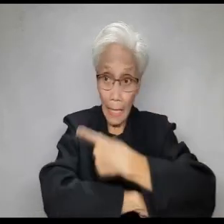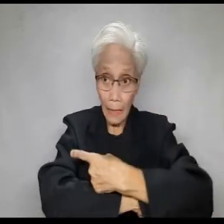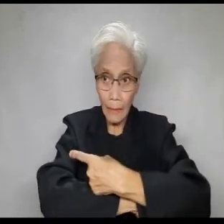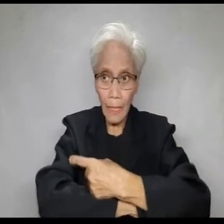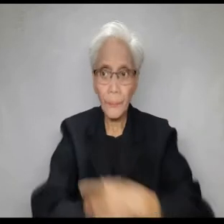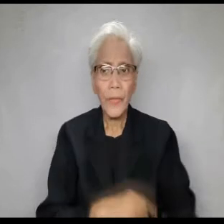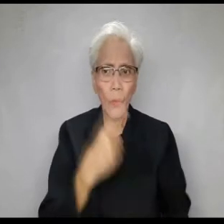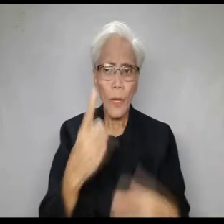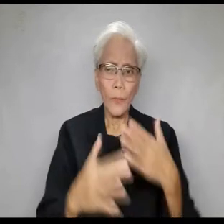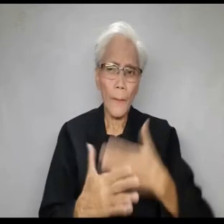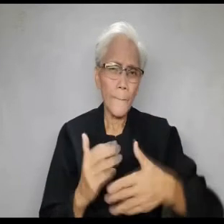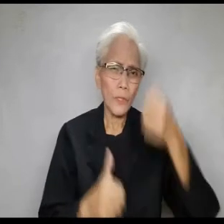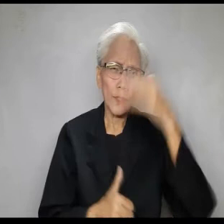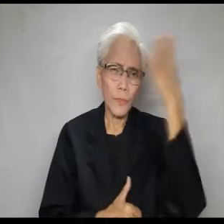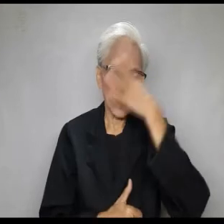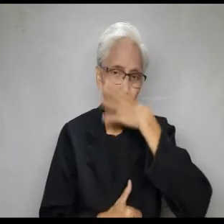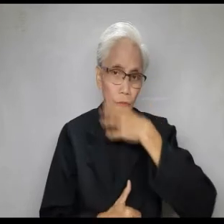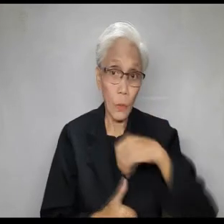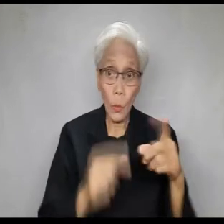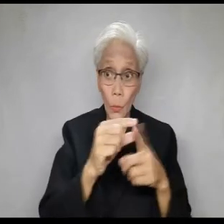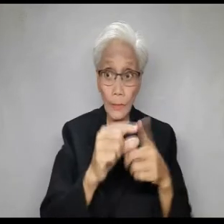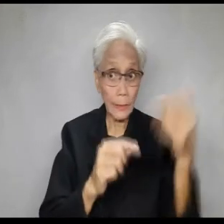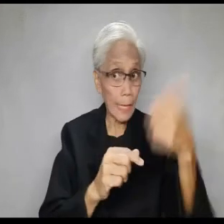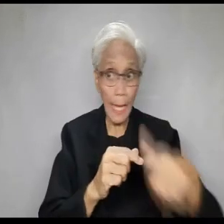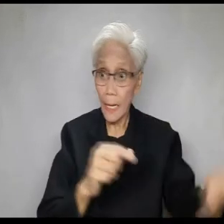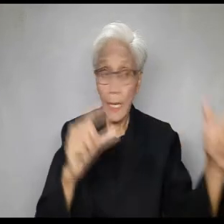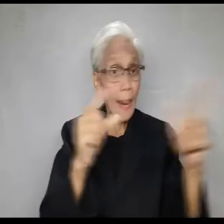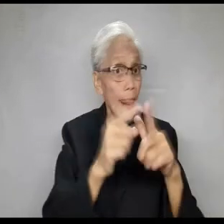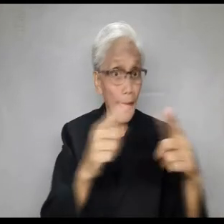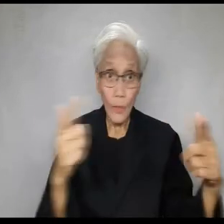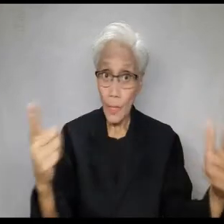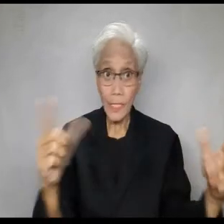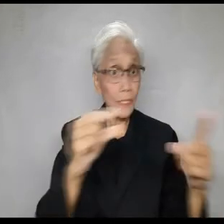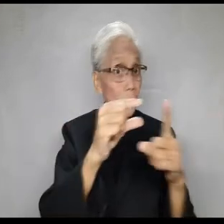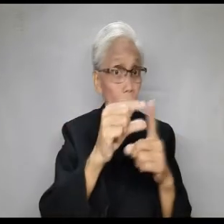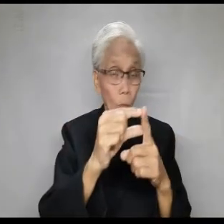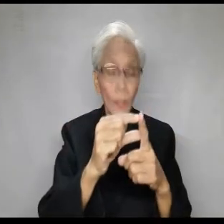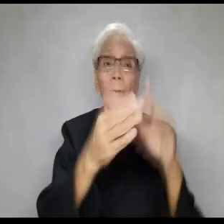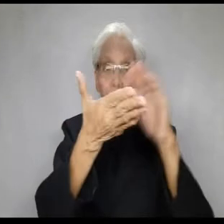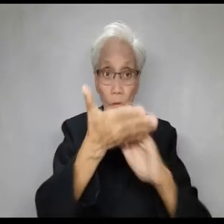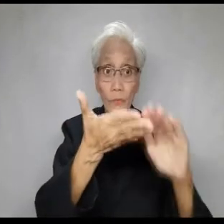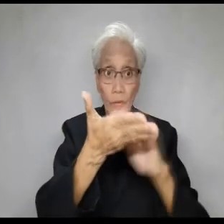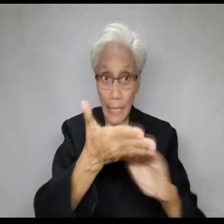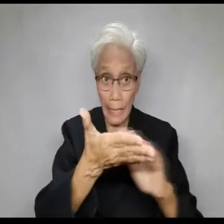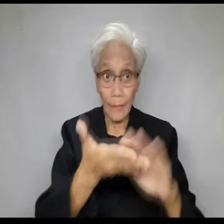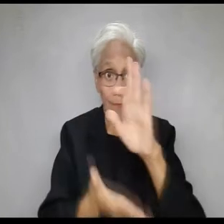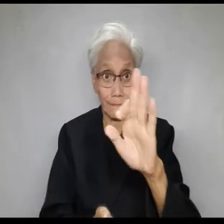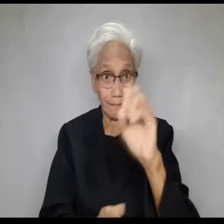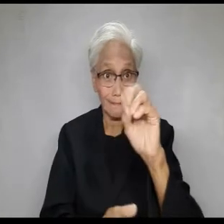day. One of the most beautiful words in any language is the word